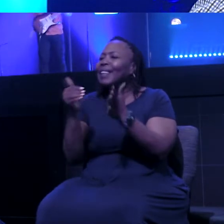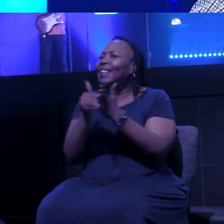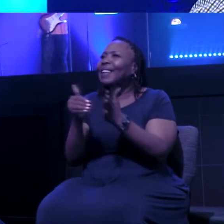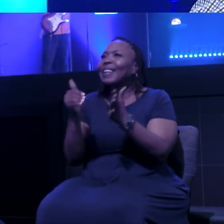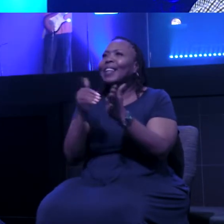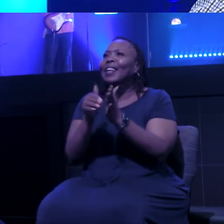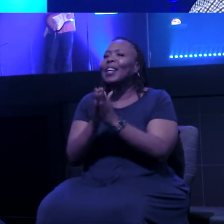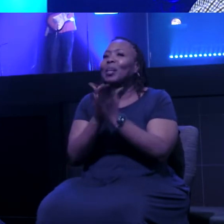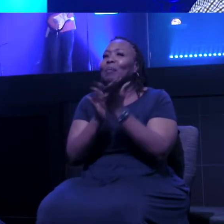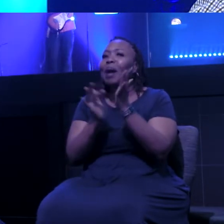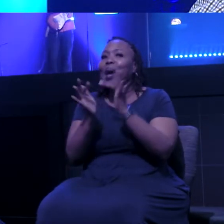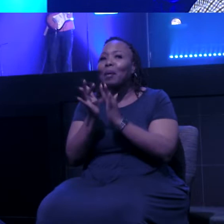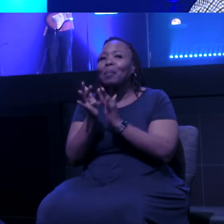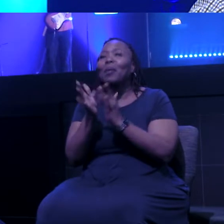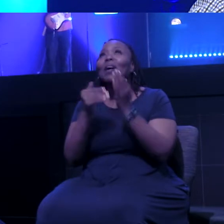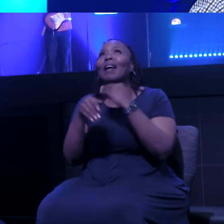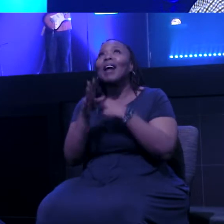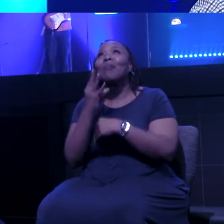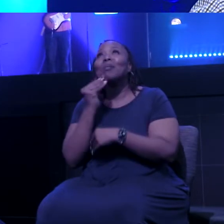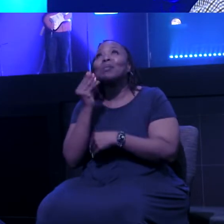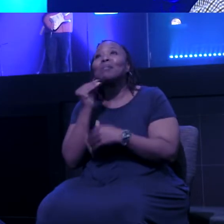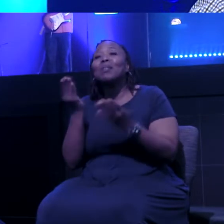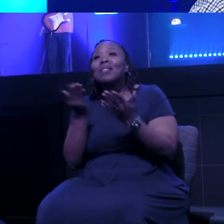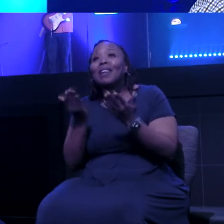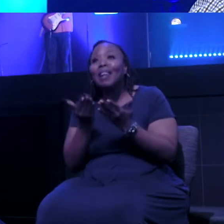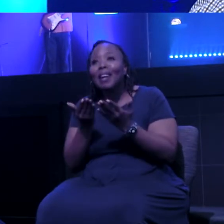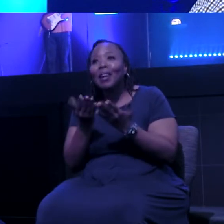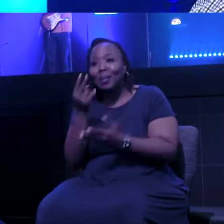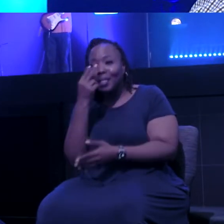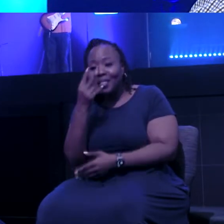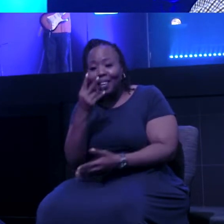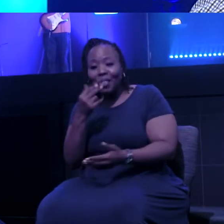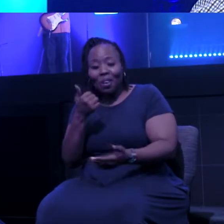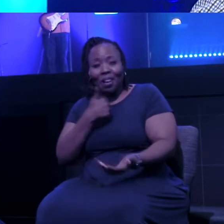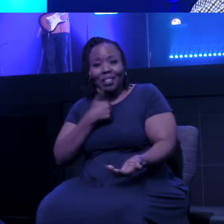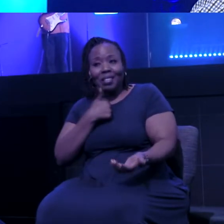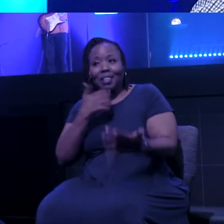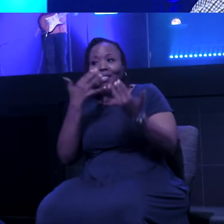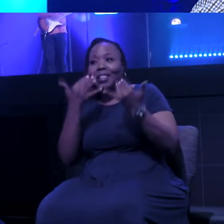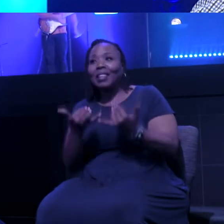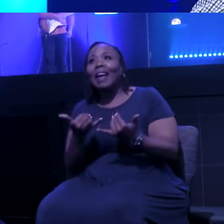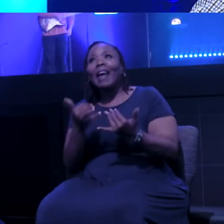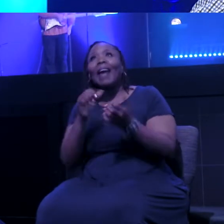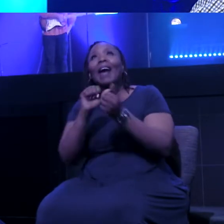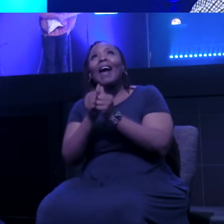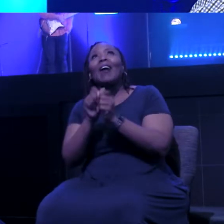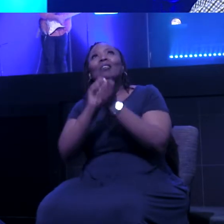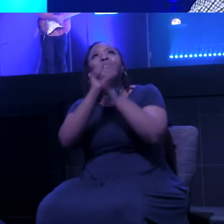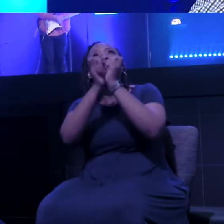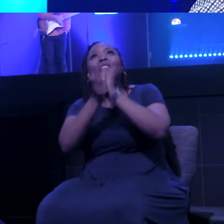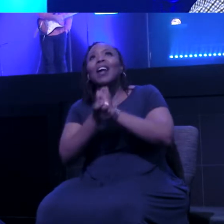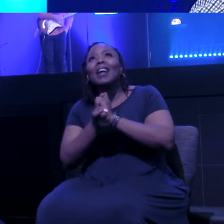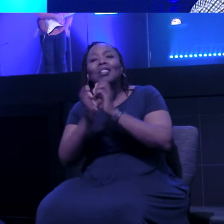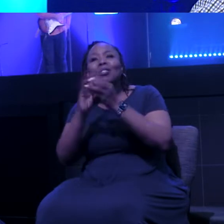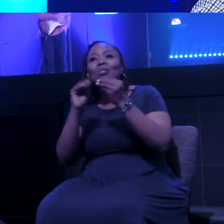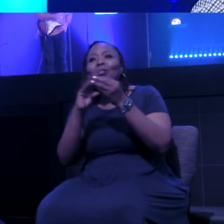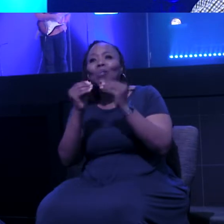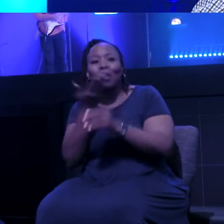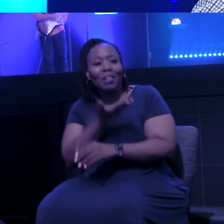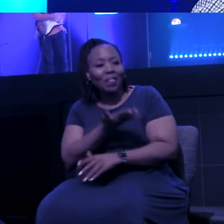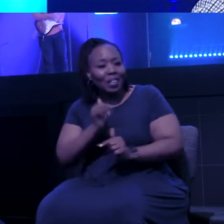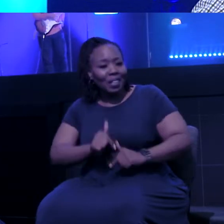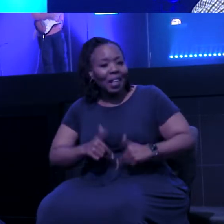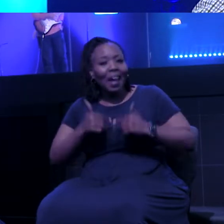and God, we experience it here, and we're witnessing it today, the way you've changed the story of Gonzalo, changed the story of